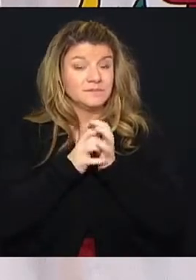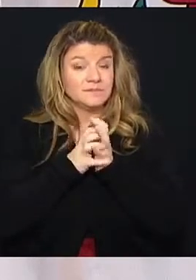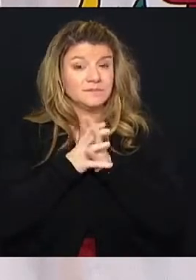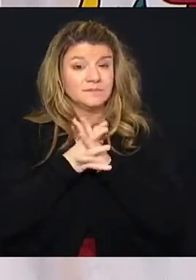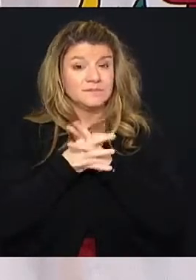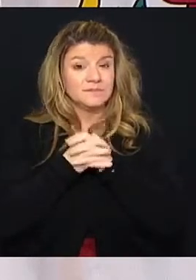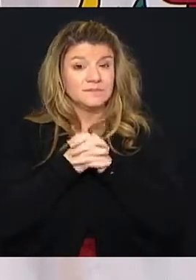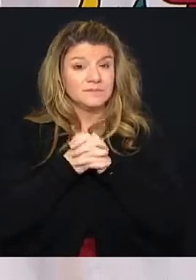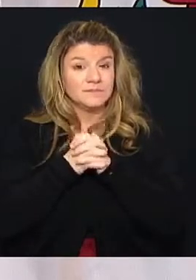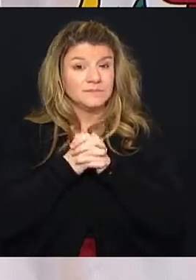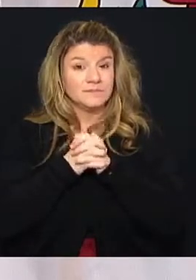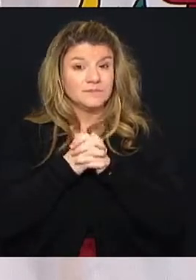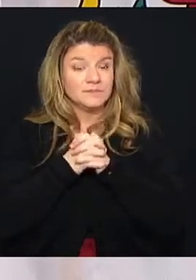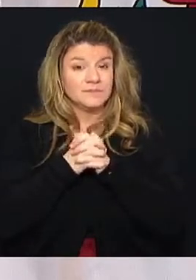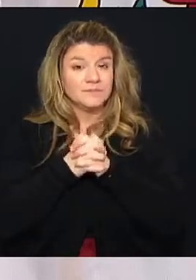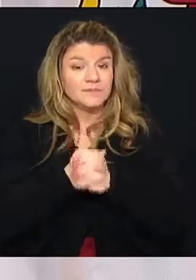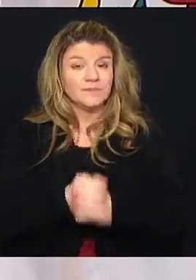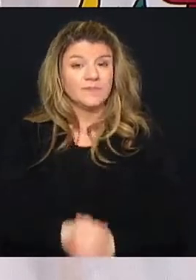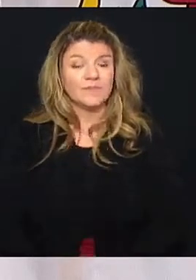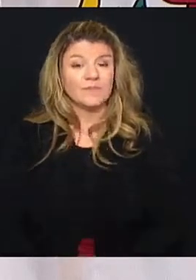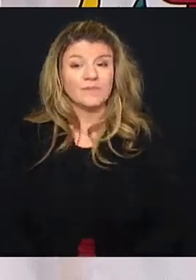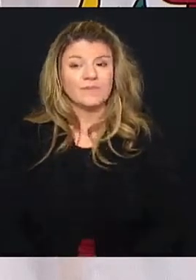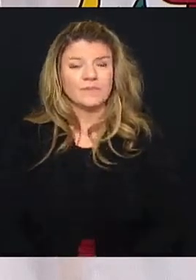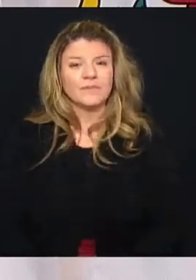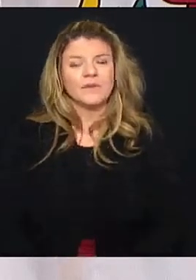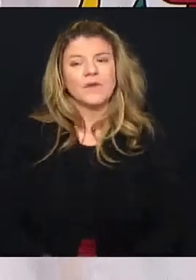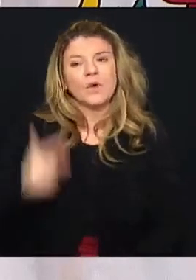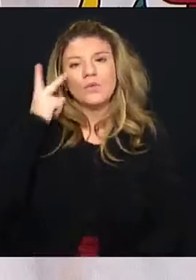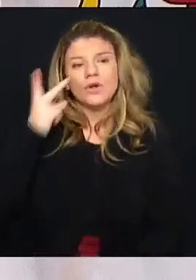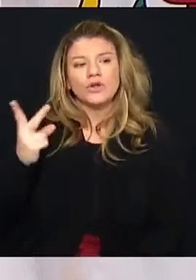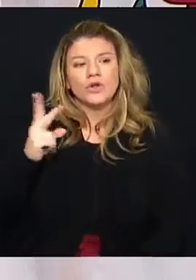You know, in the Hoosiers movie,